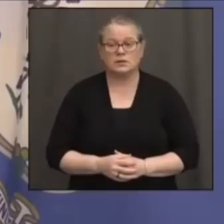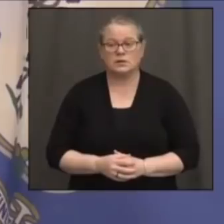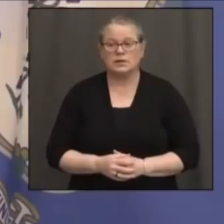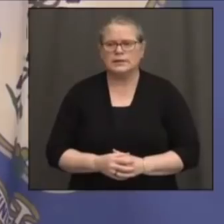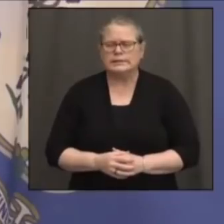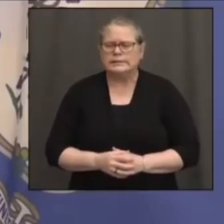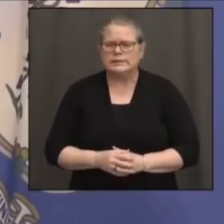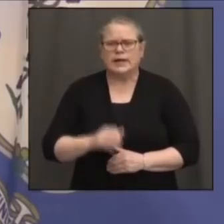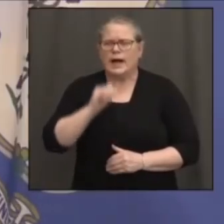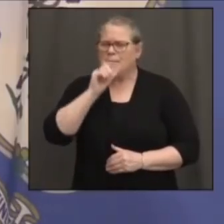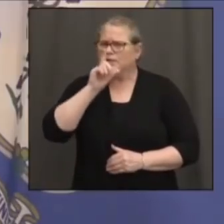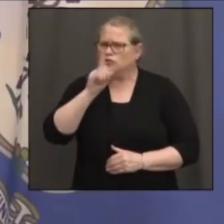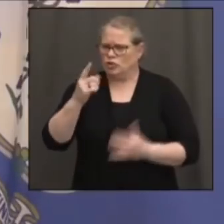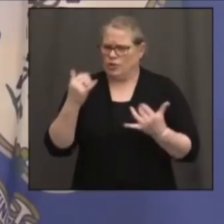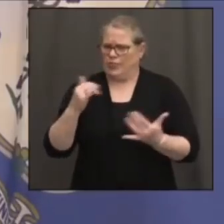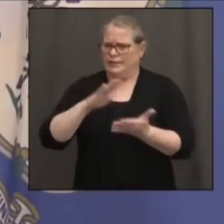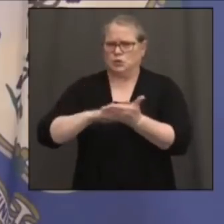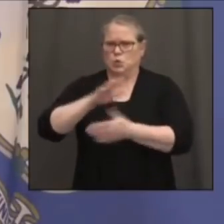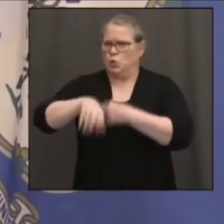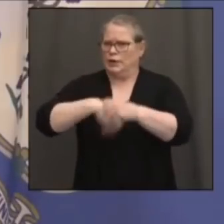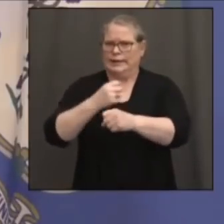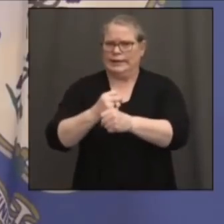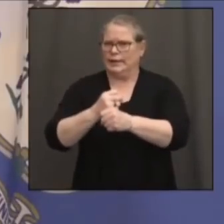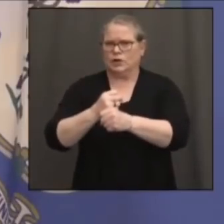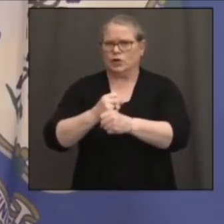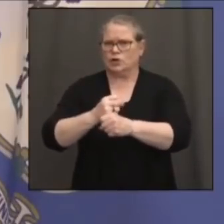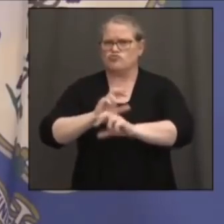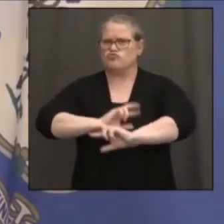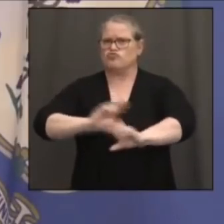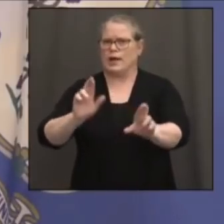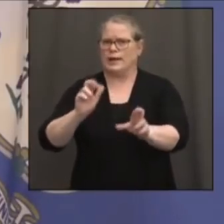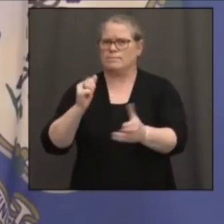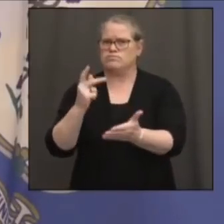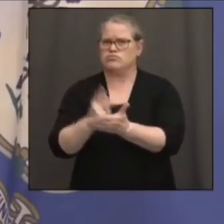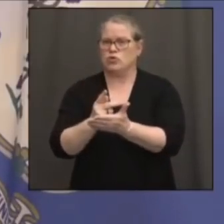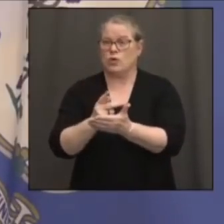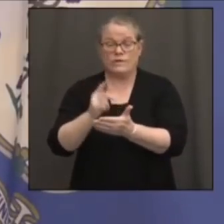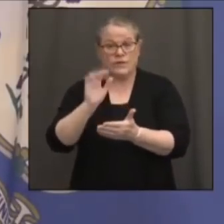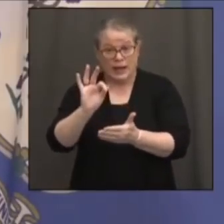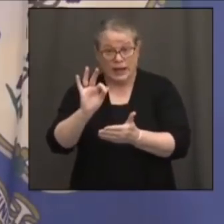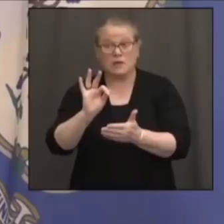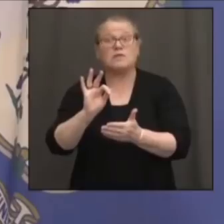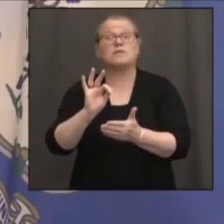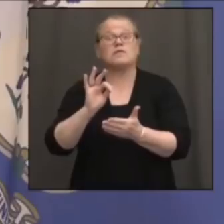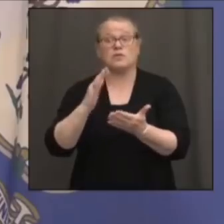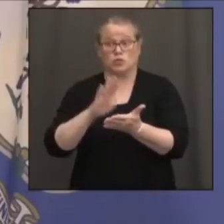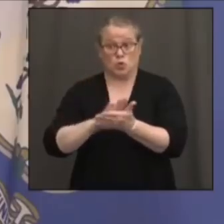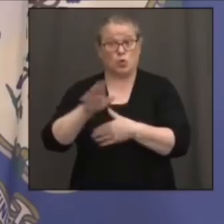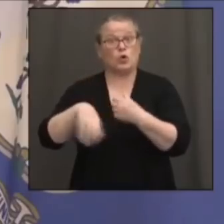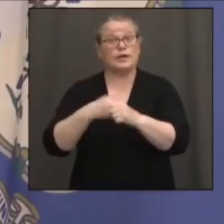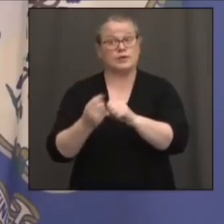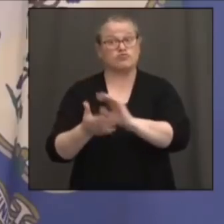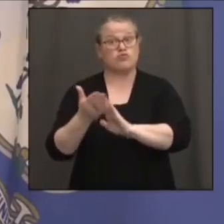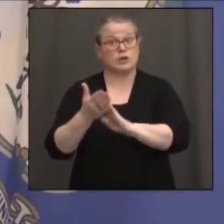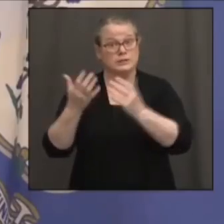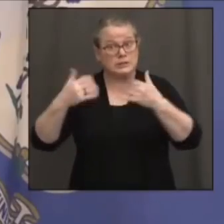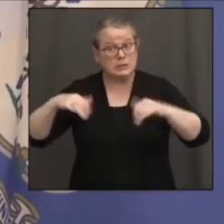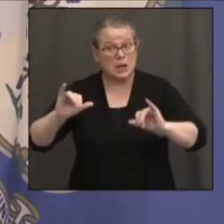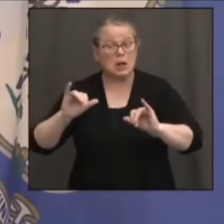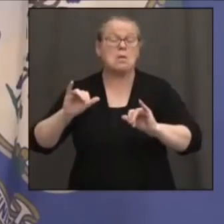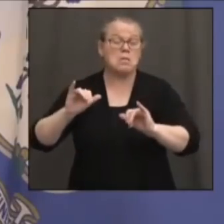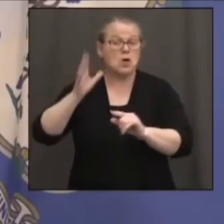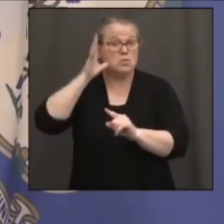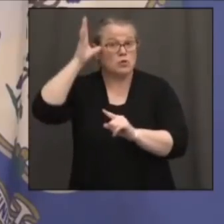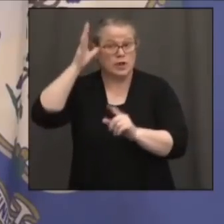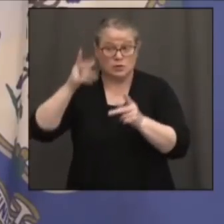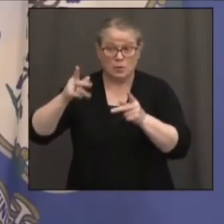year. If we did, I think it'd be a good idea with parental permission. We got to think about what we do in August and September, because